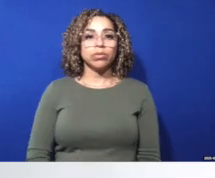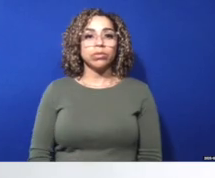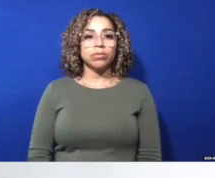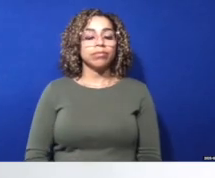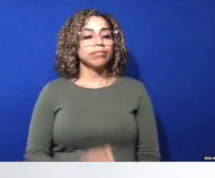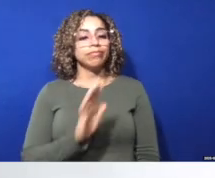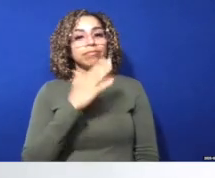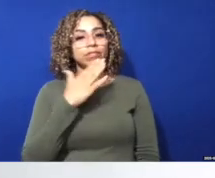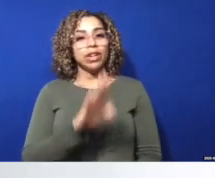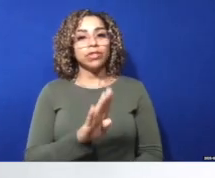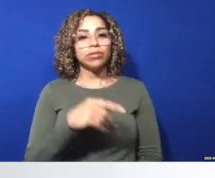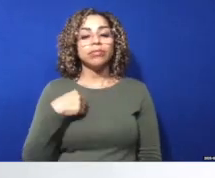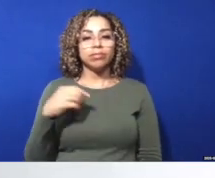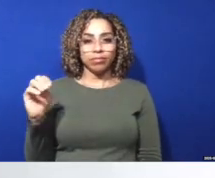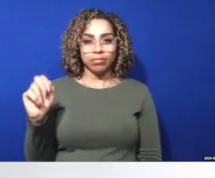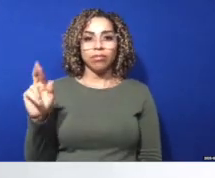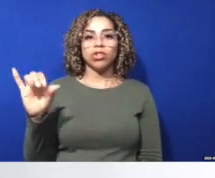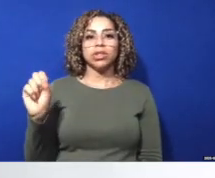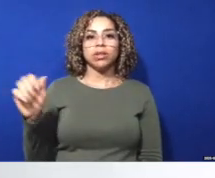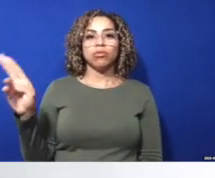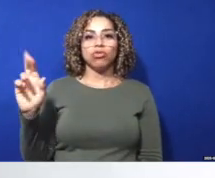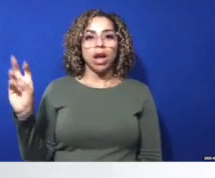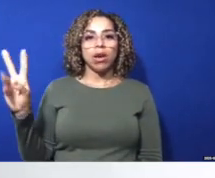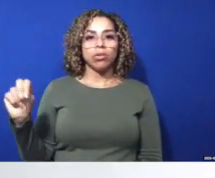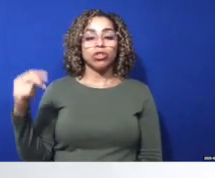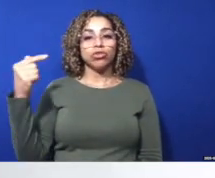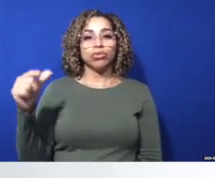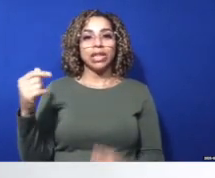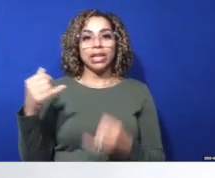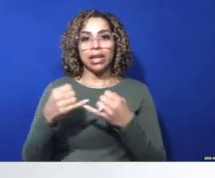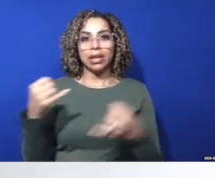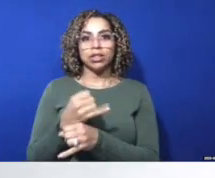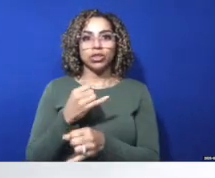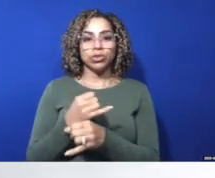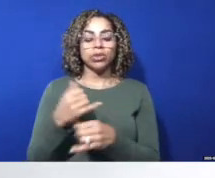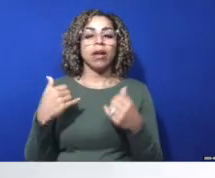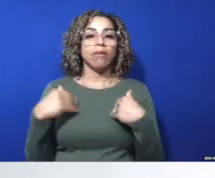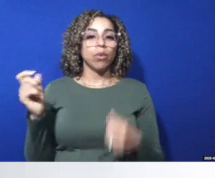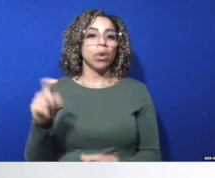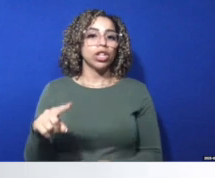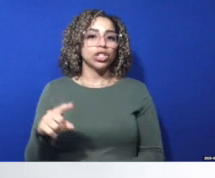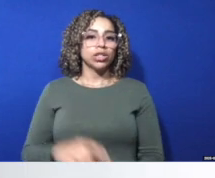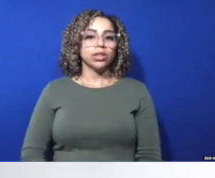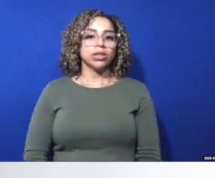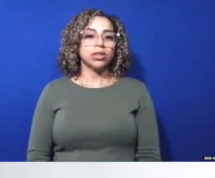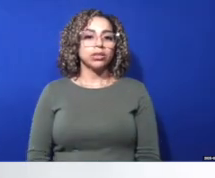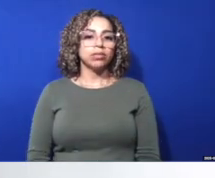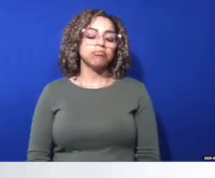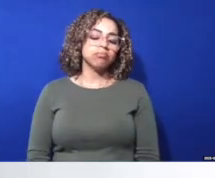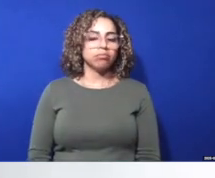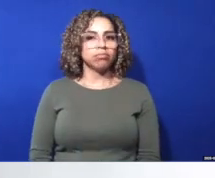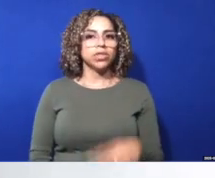Hi, good afternoon, folks. Marissa Brown with the Green Lining Institute. I have a question. It's just two questions to